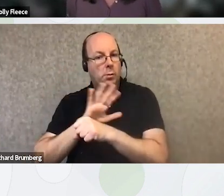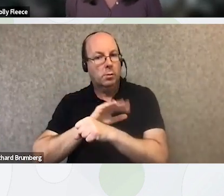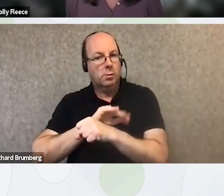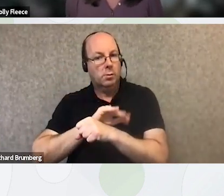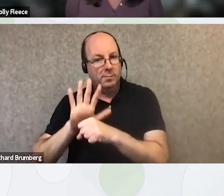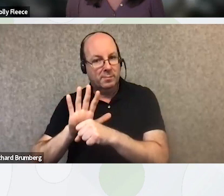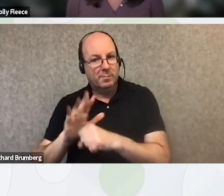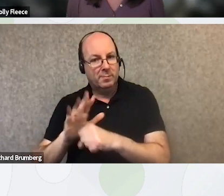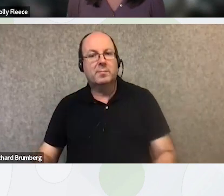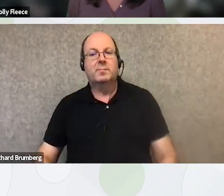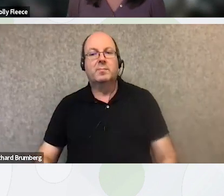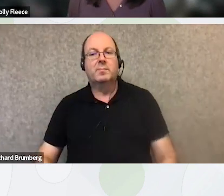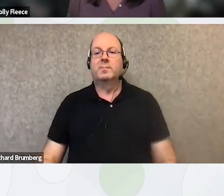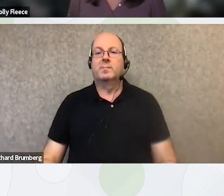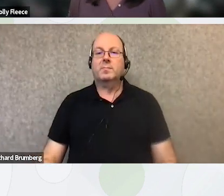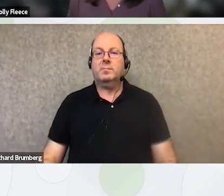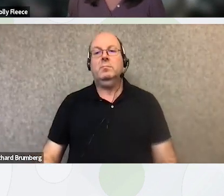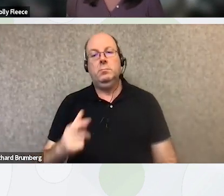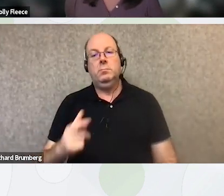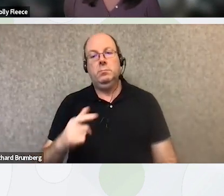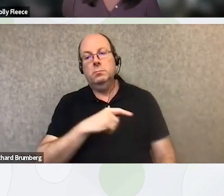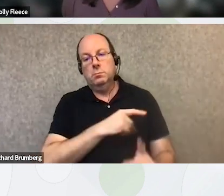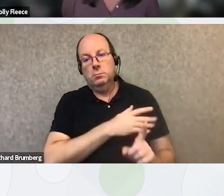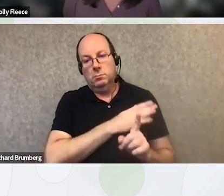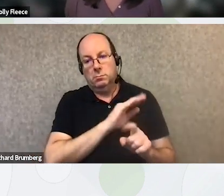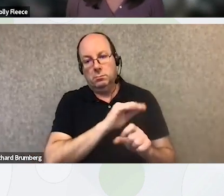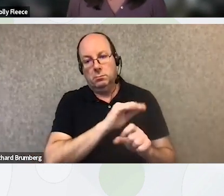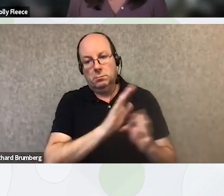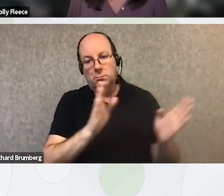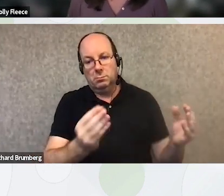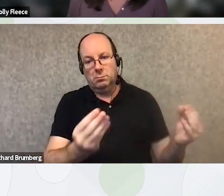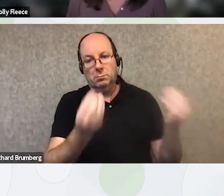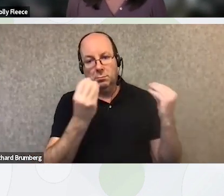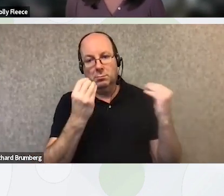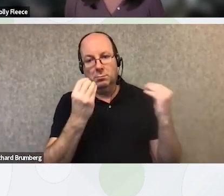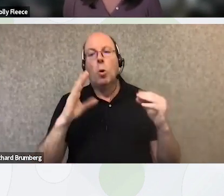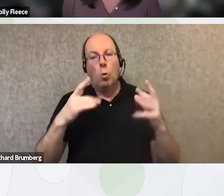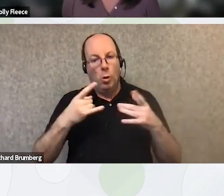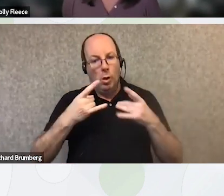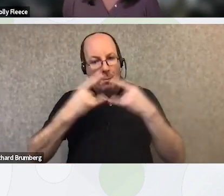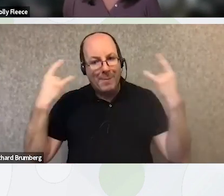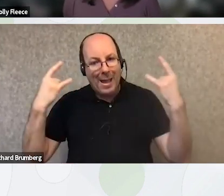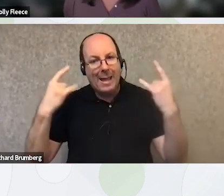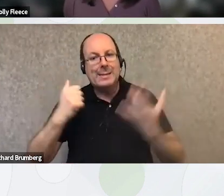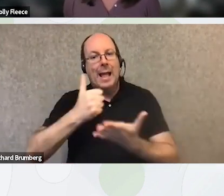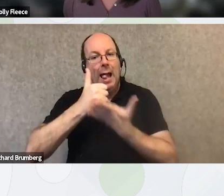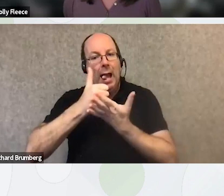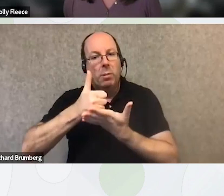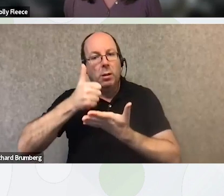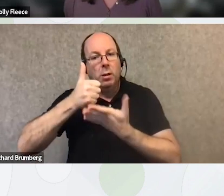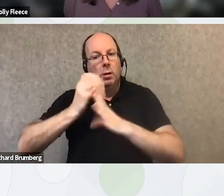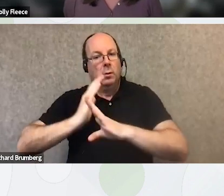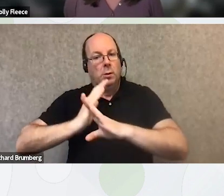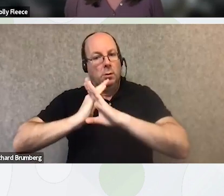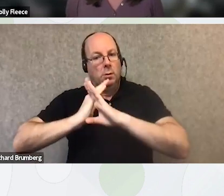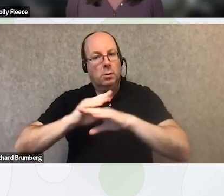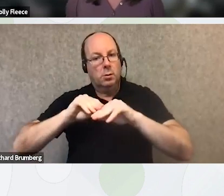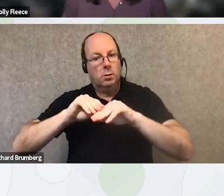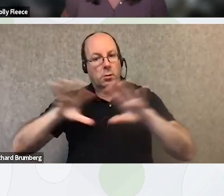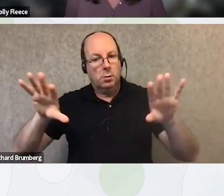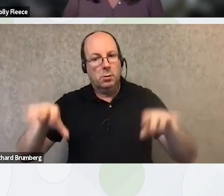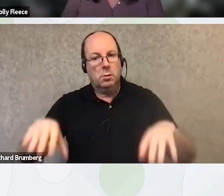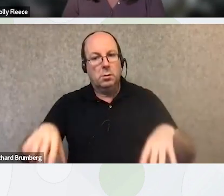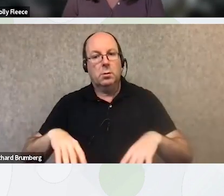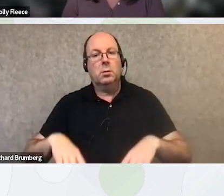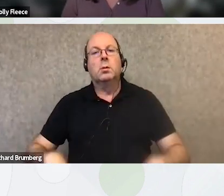through. We all are familiar with masks as a method of source control to try and prevent the spread. But I wanted to focus